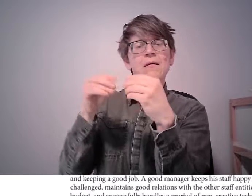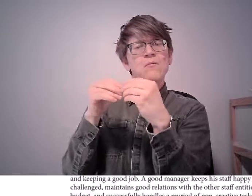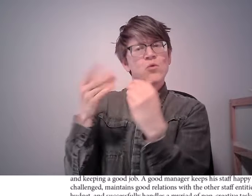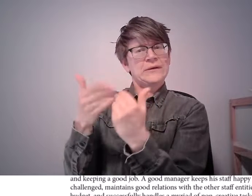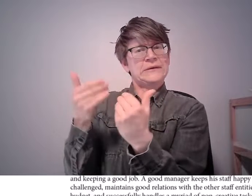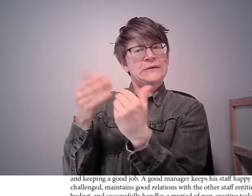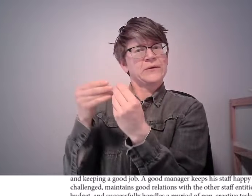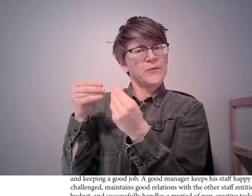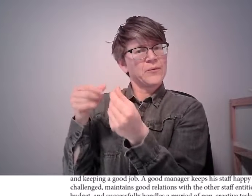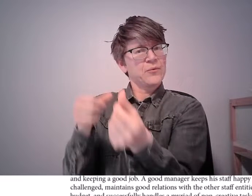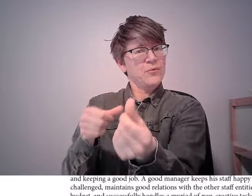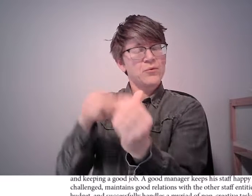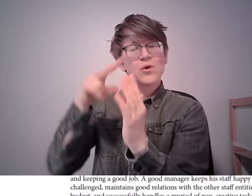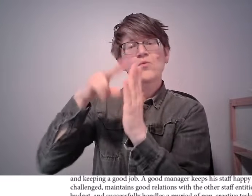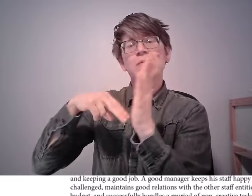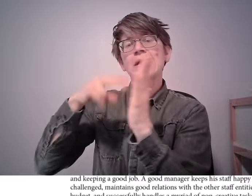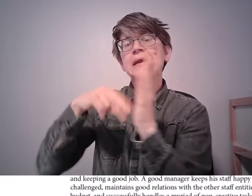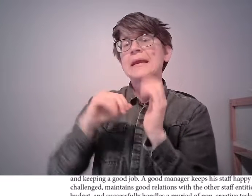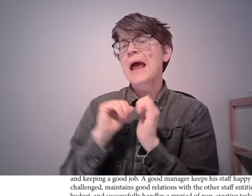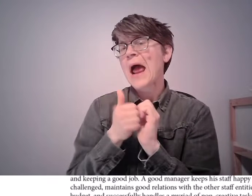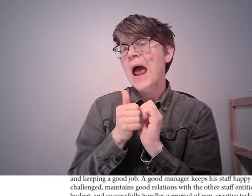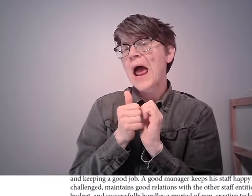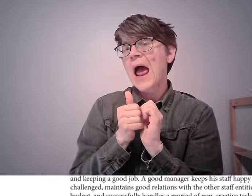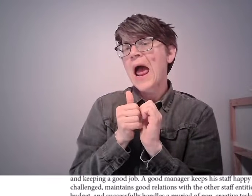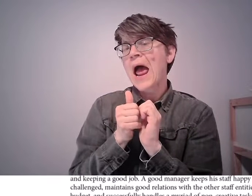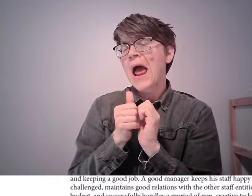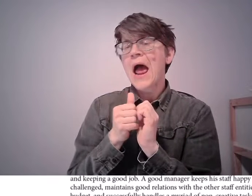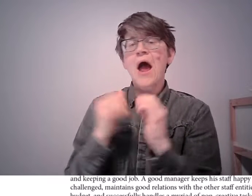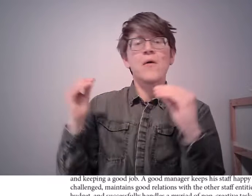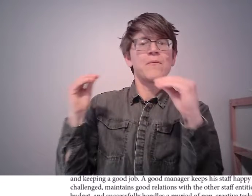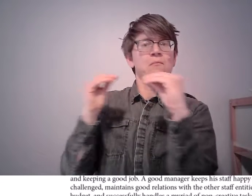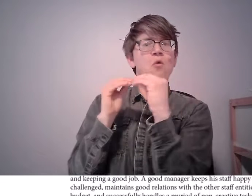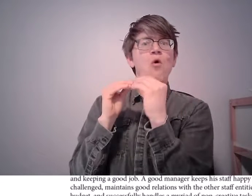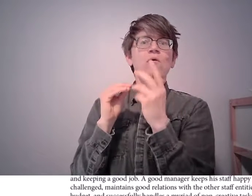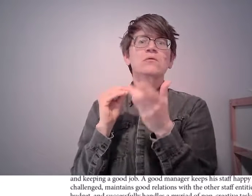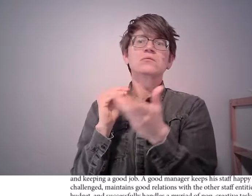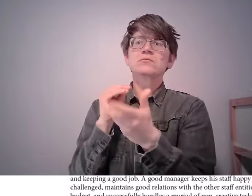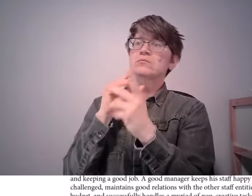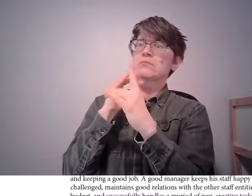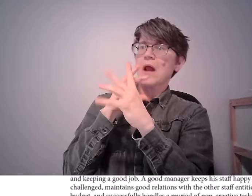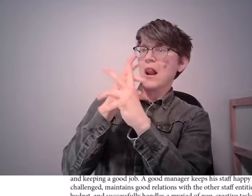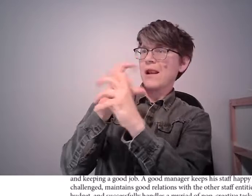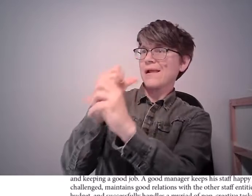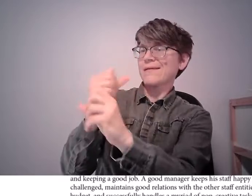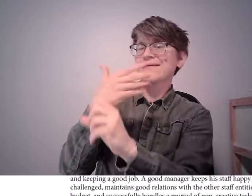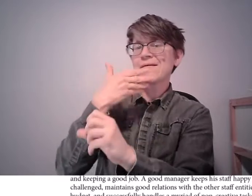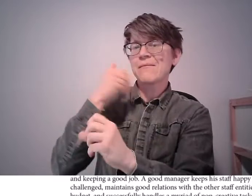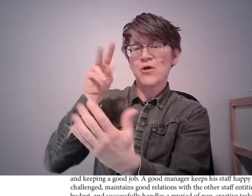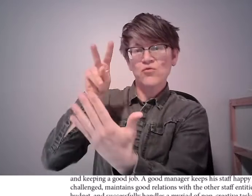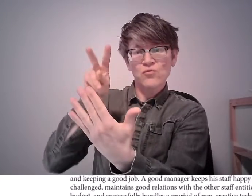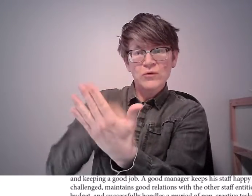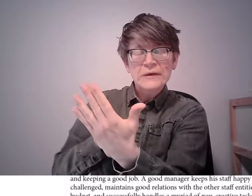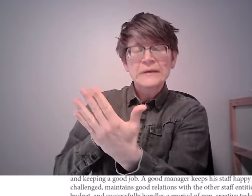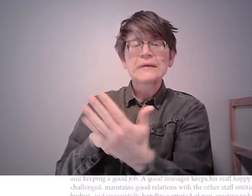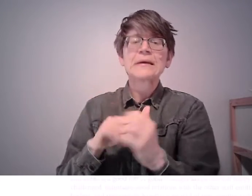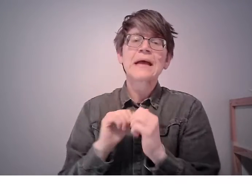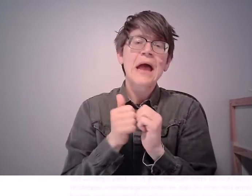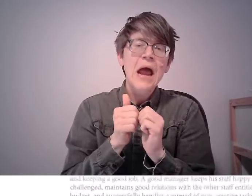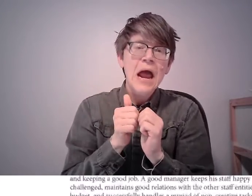in. How can we make that text more inviting and thus more readable? Here are some basic